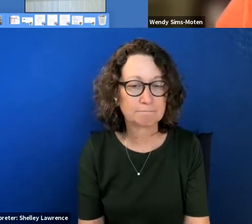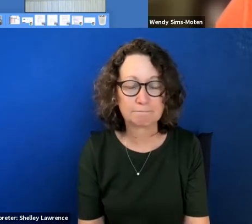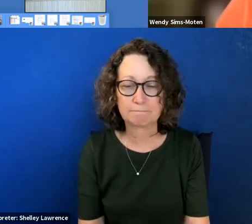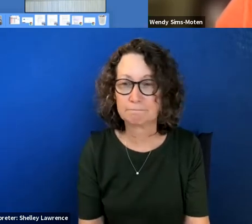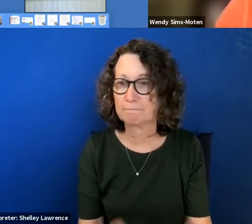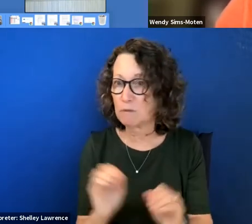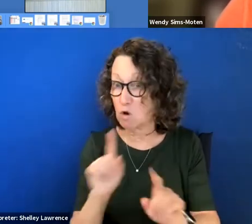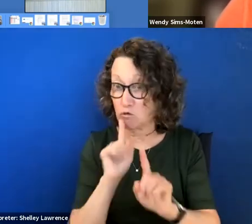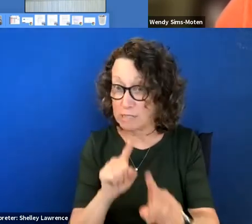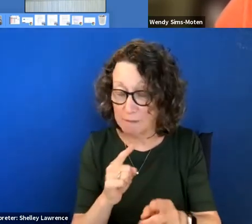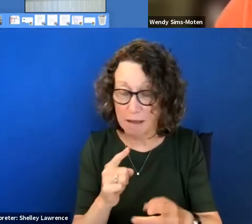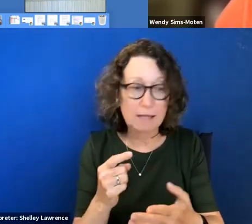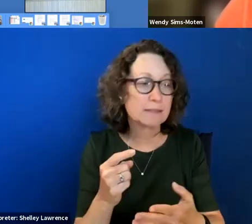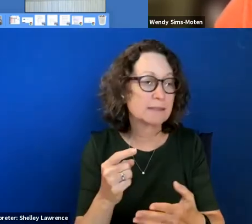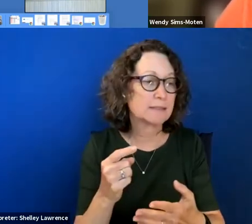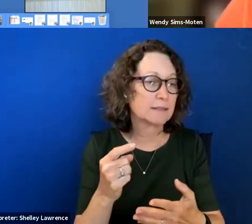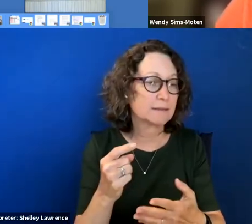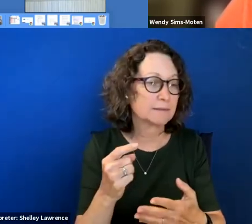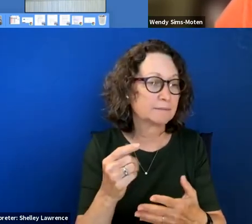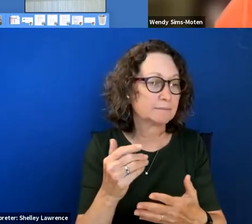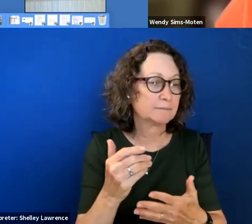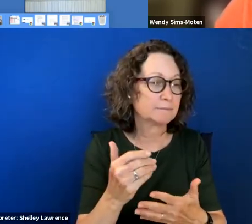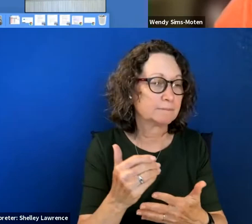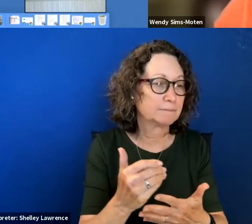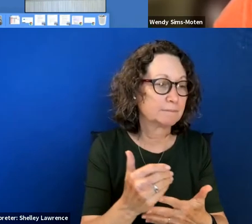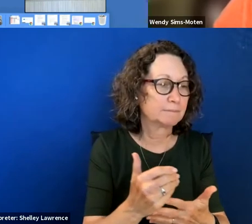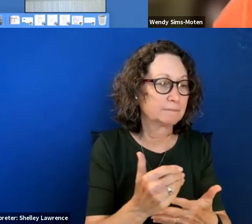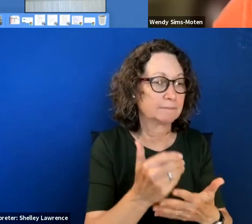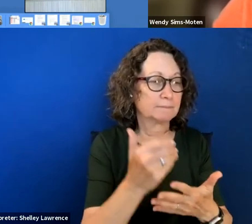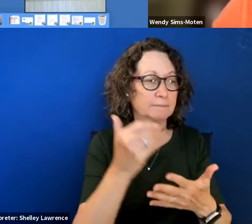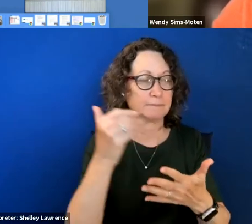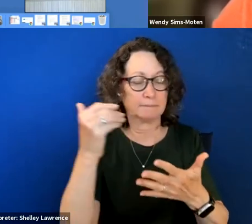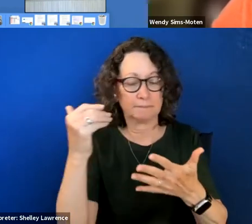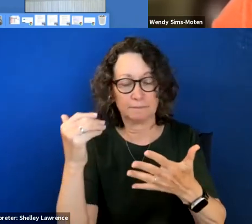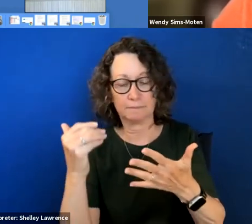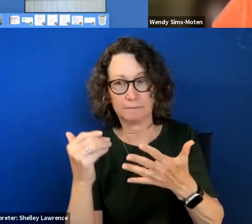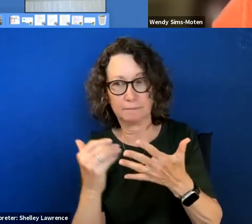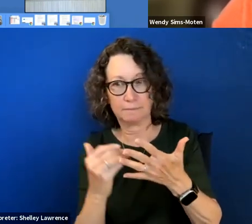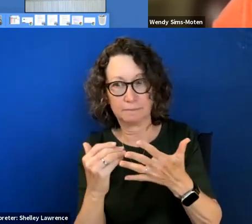No response, so I will move to our next speaker.